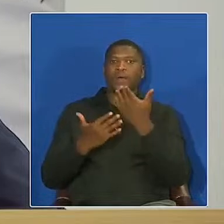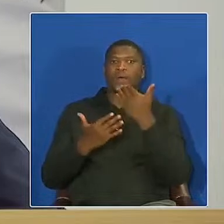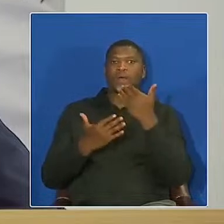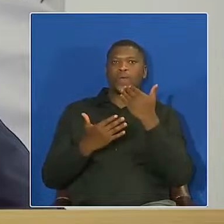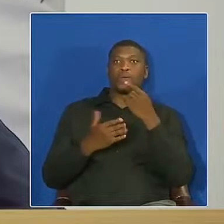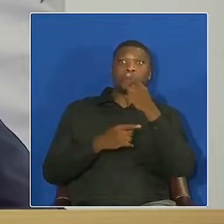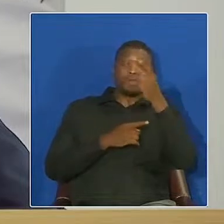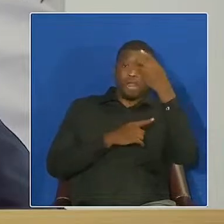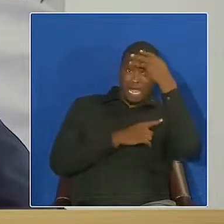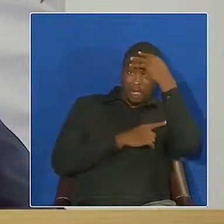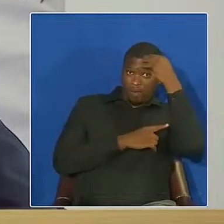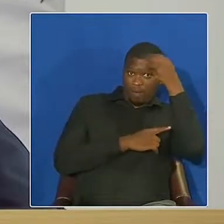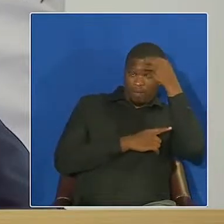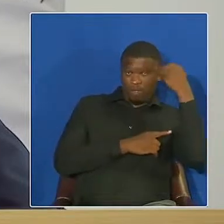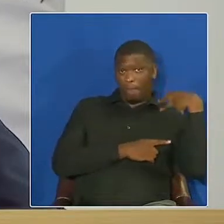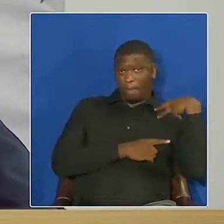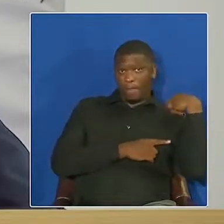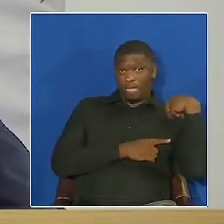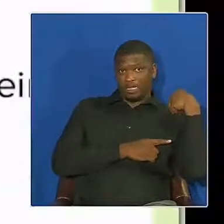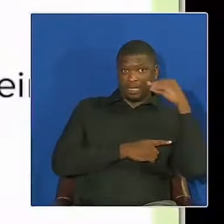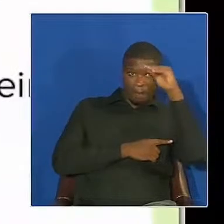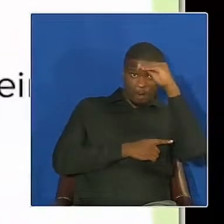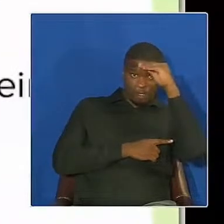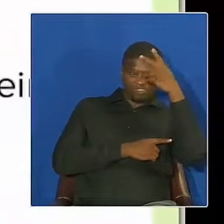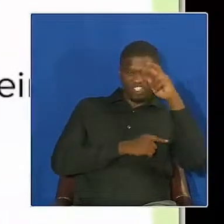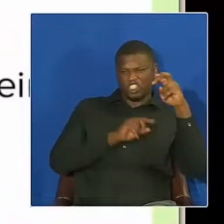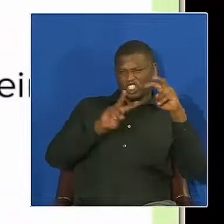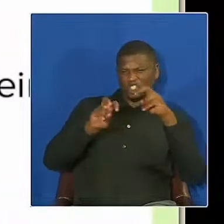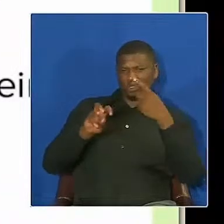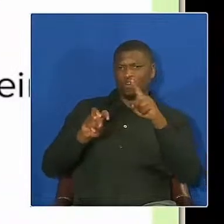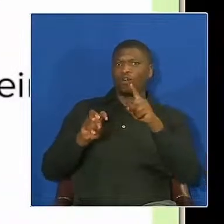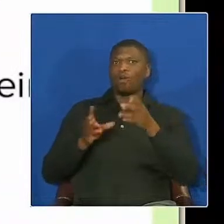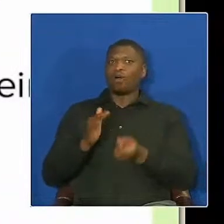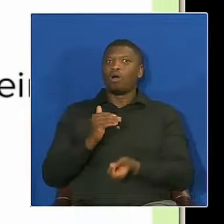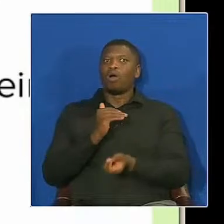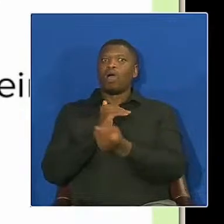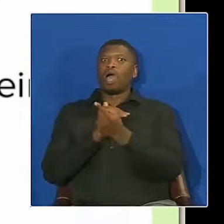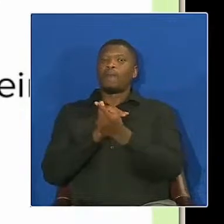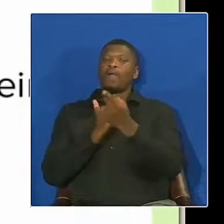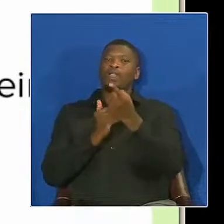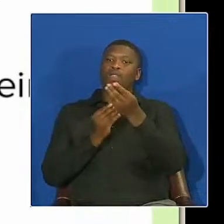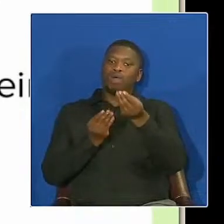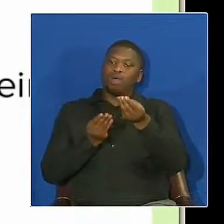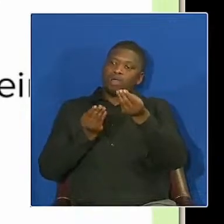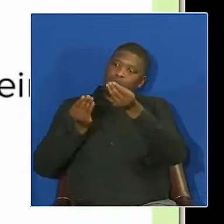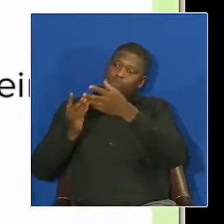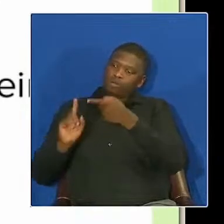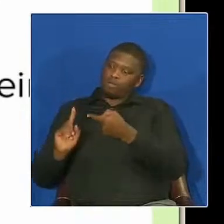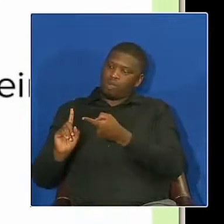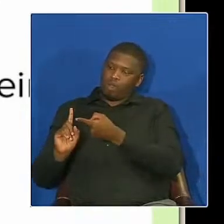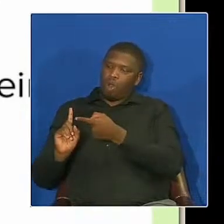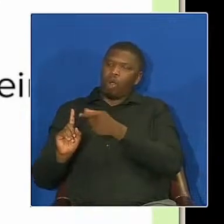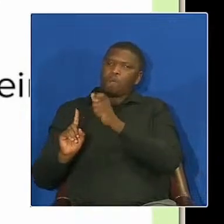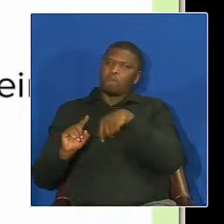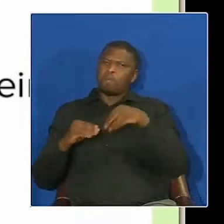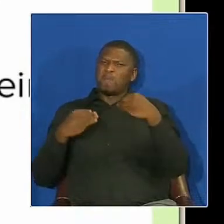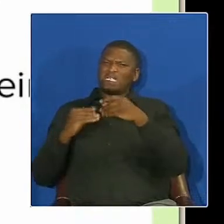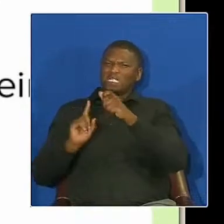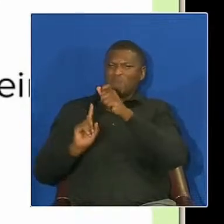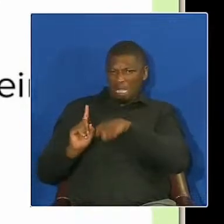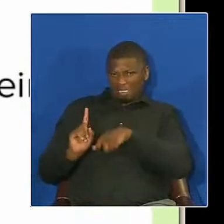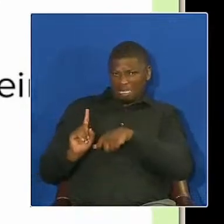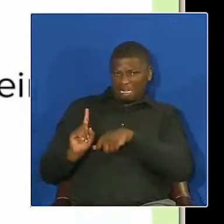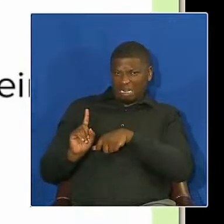Minister, Senzo Mchunu, after news of contract being awarded to the controversial business person emerged.